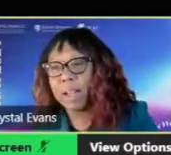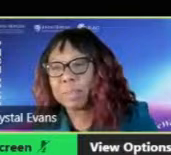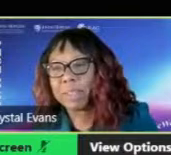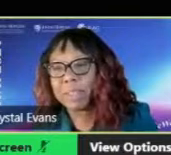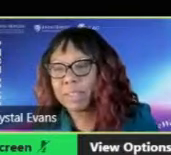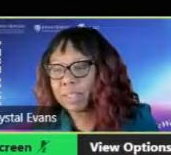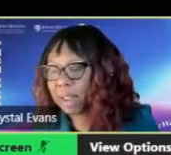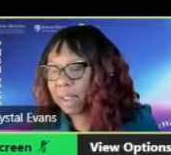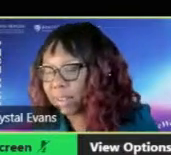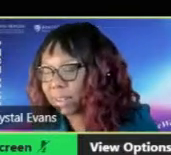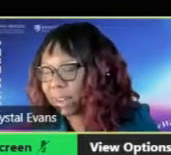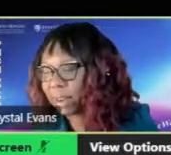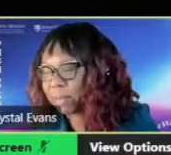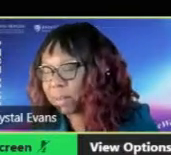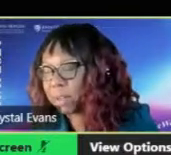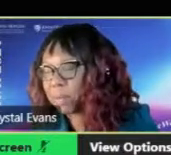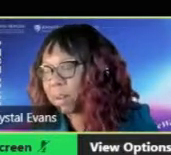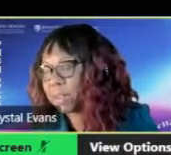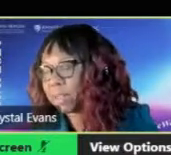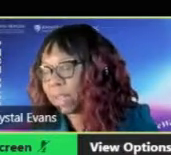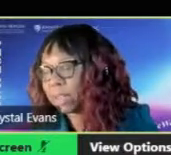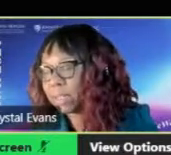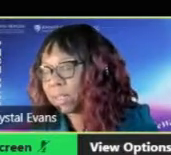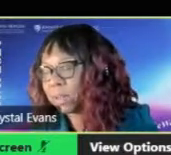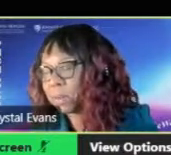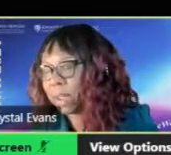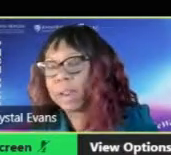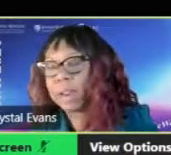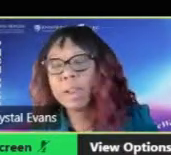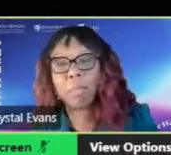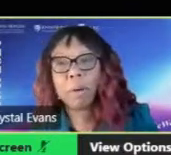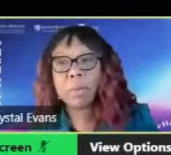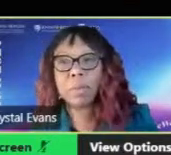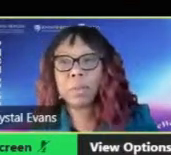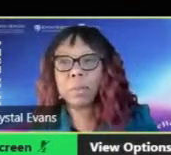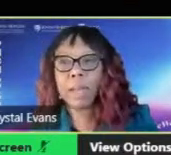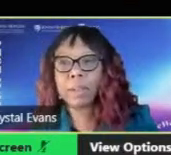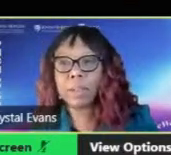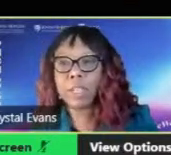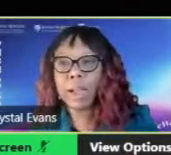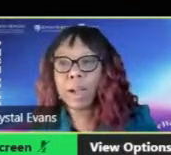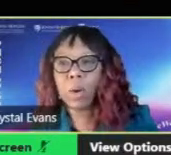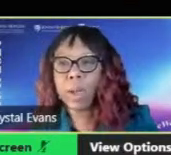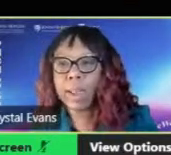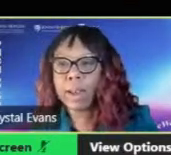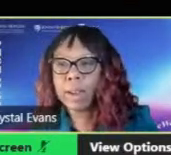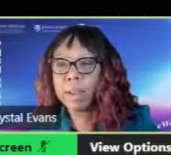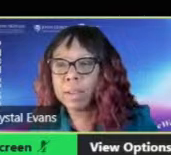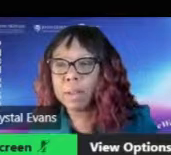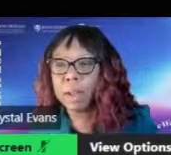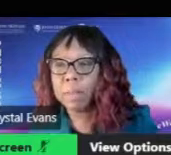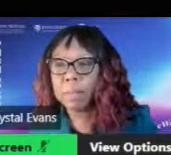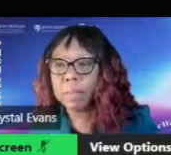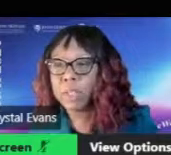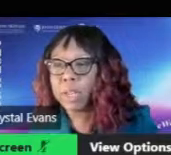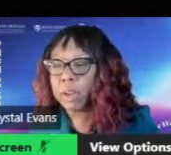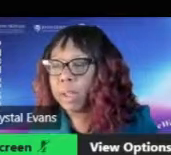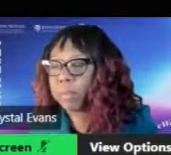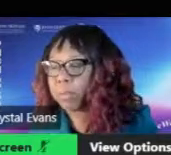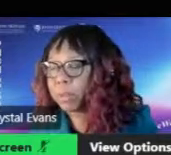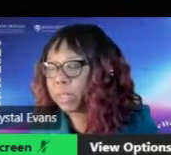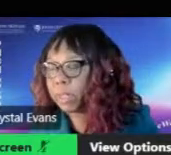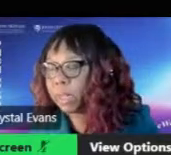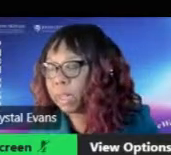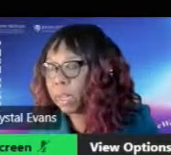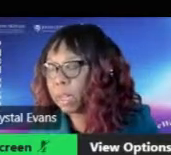from God, because I really want to say to you that both of you, Dr. Chow and Michelle,